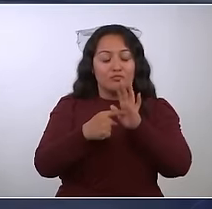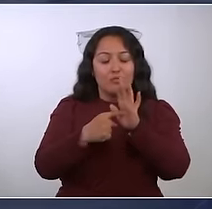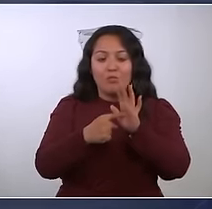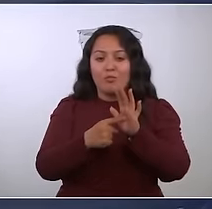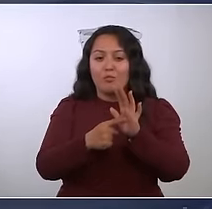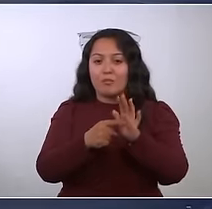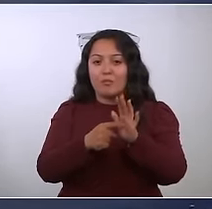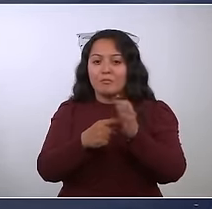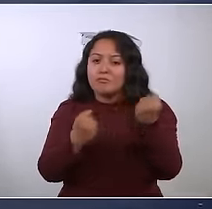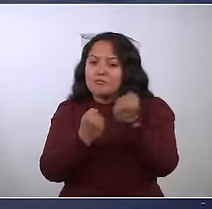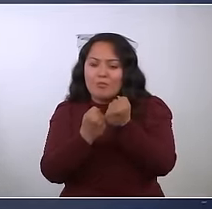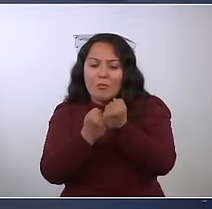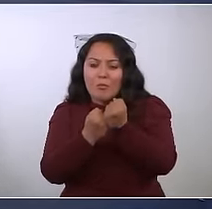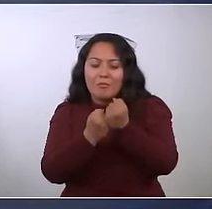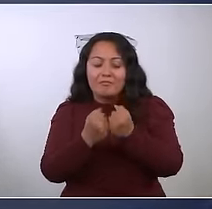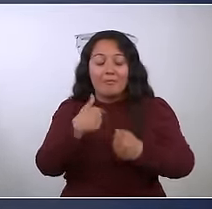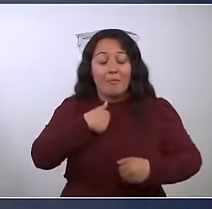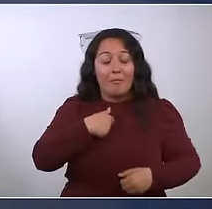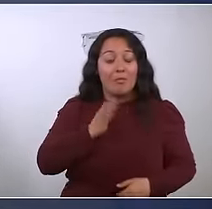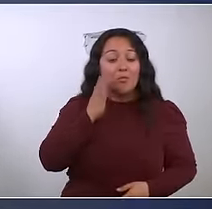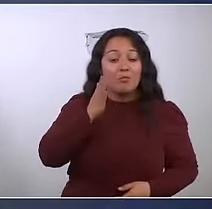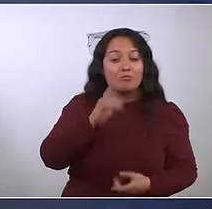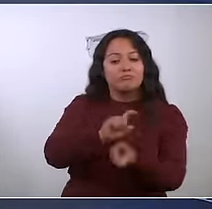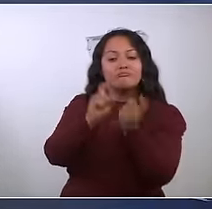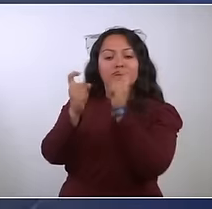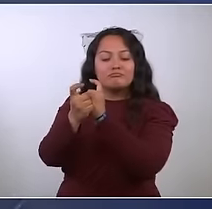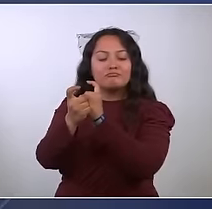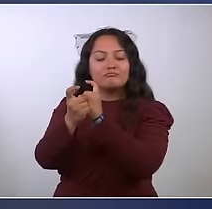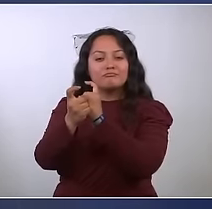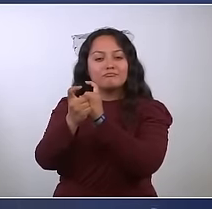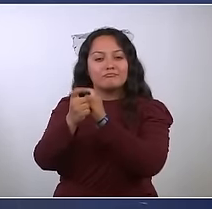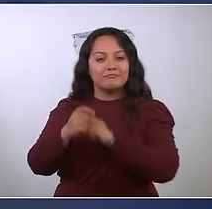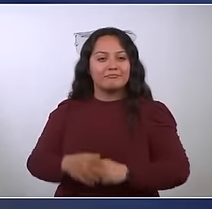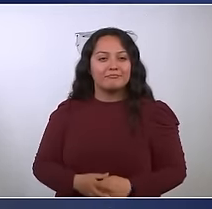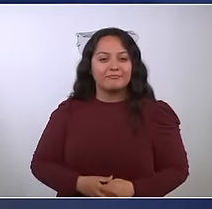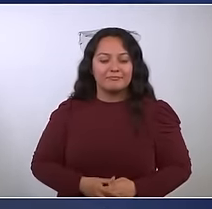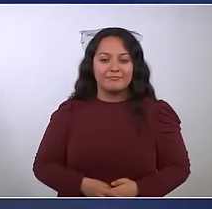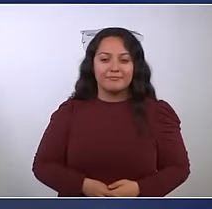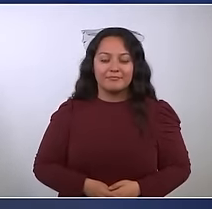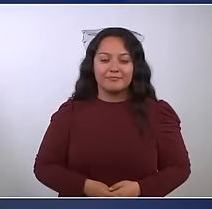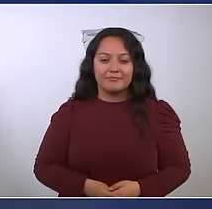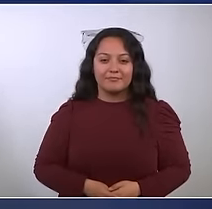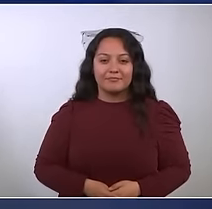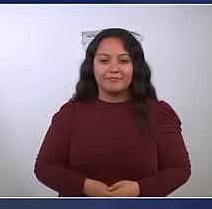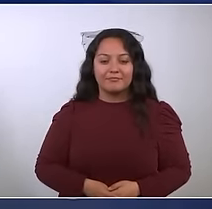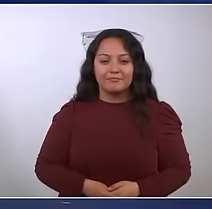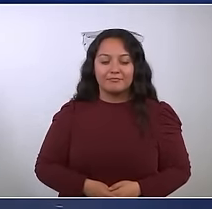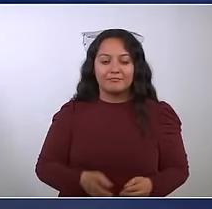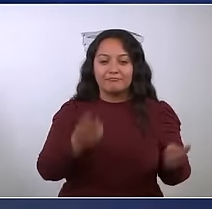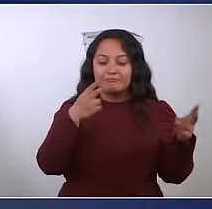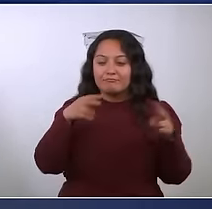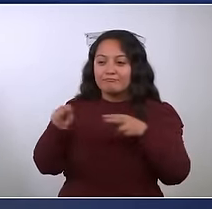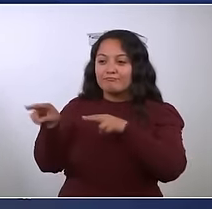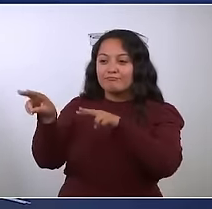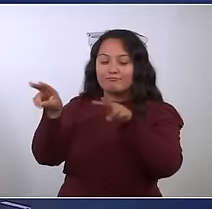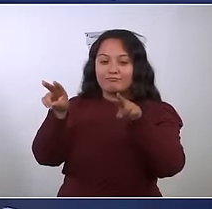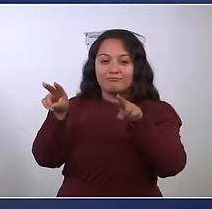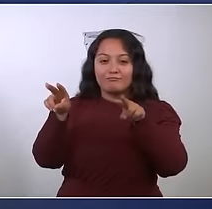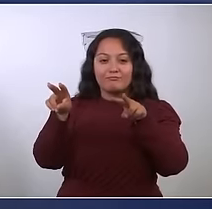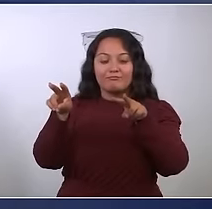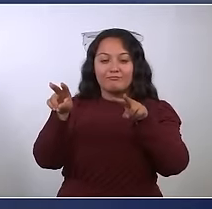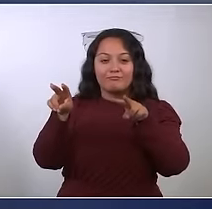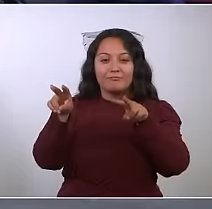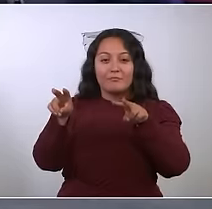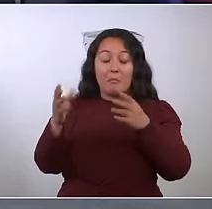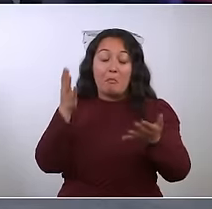movernos para este lado. Let's turn this way. Como que ya se le